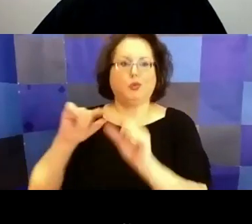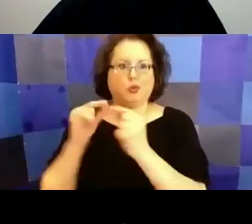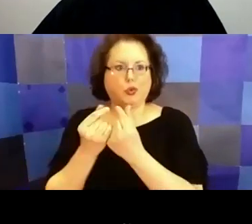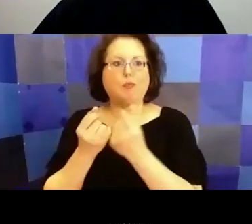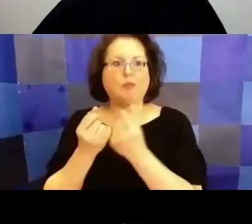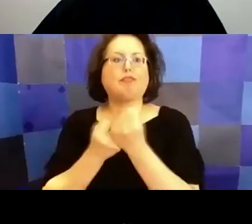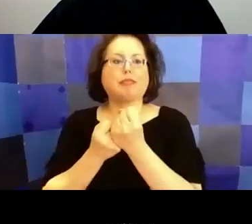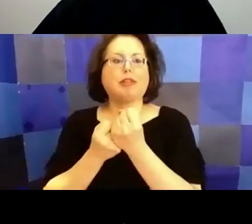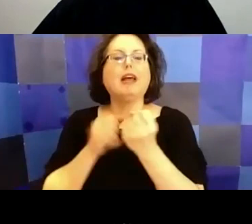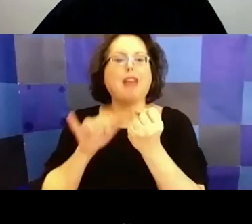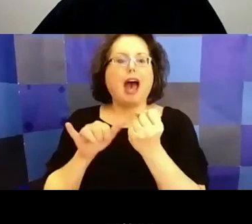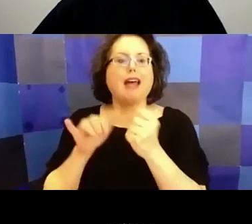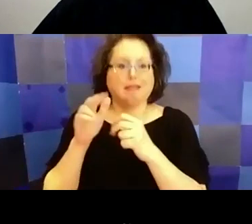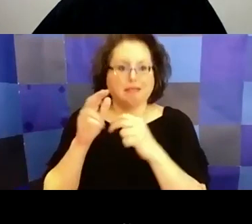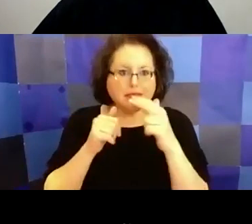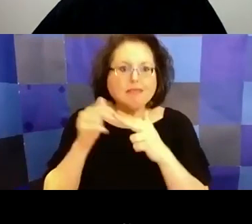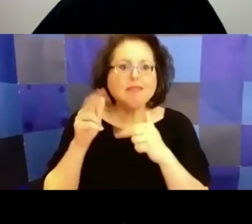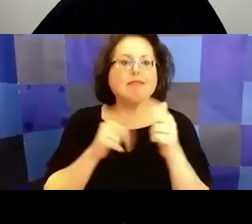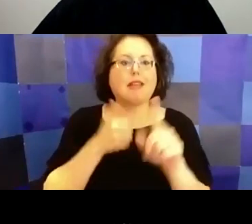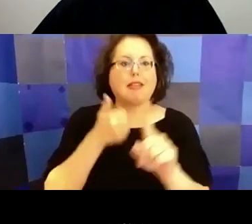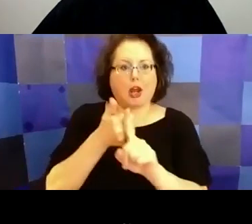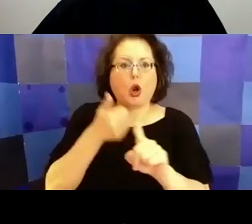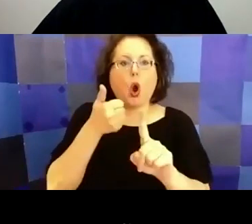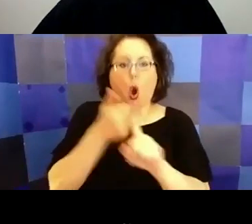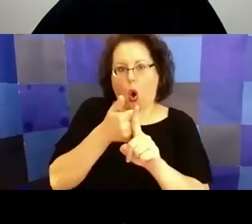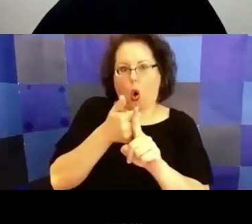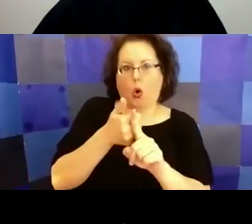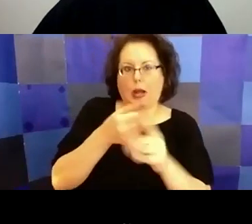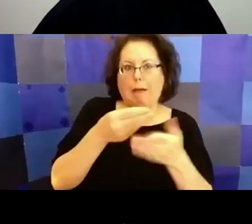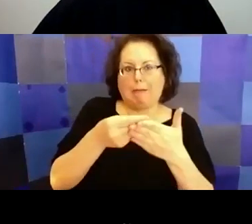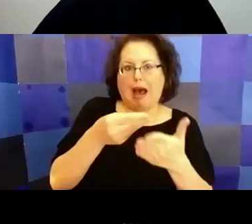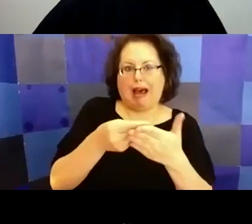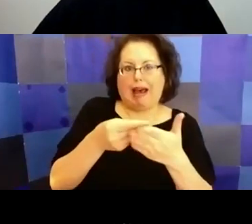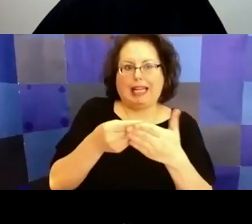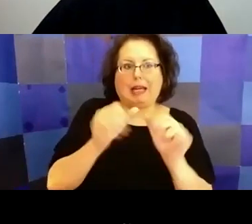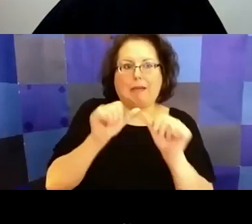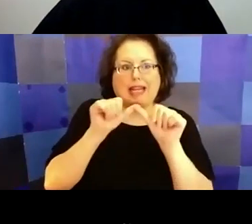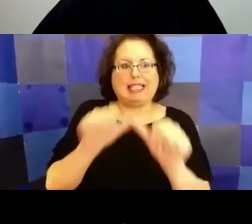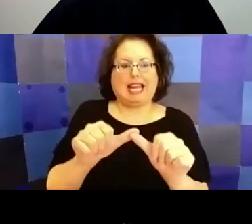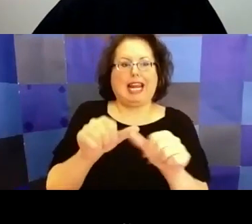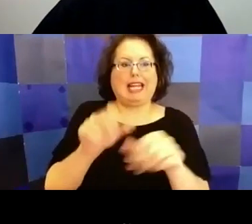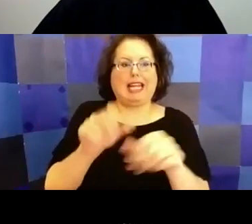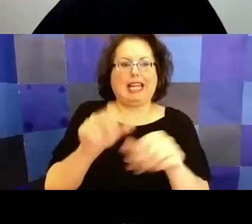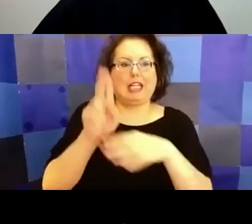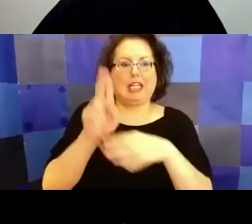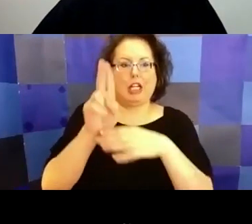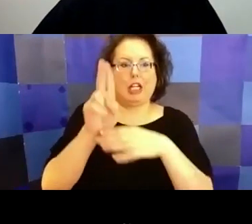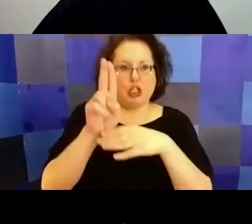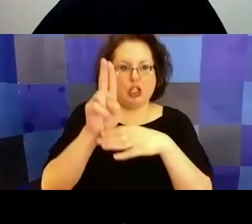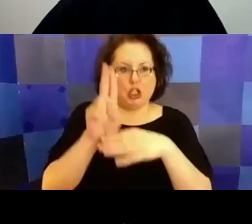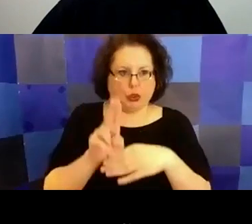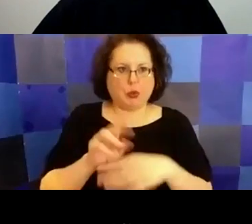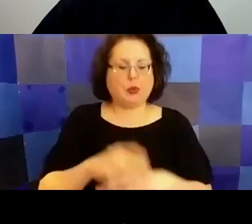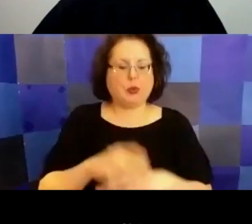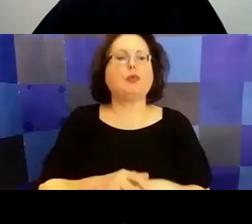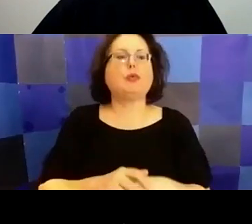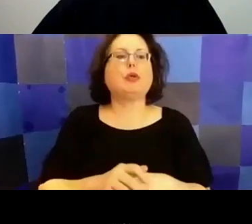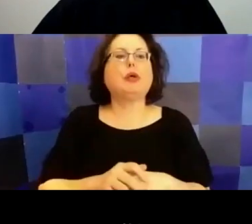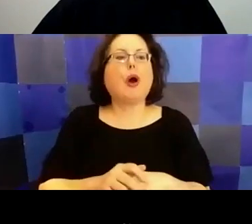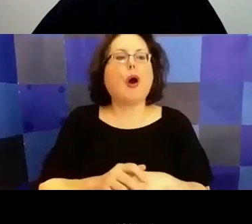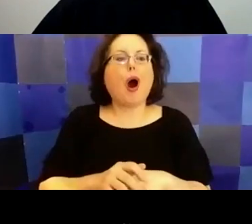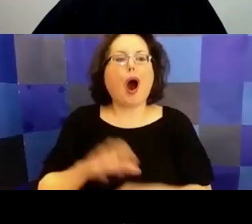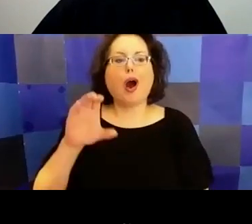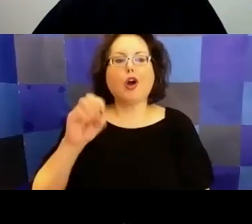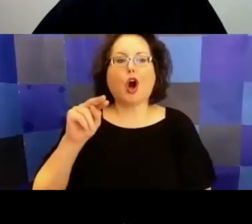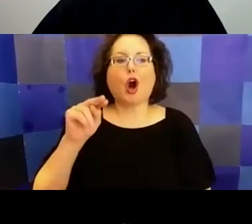the privilege and license to construct, maintain, and use at their own cost and expense an existing